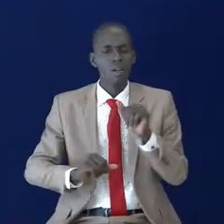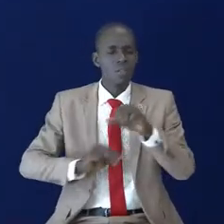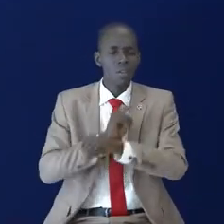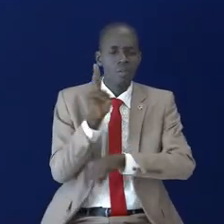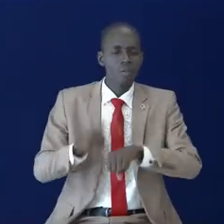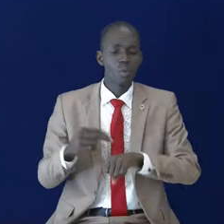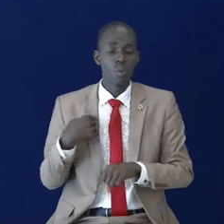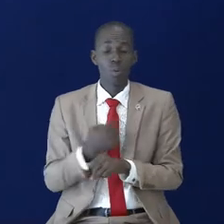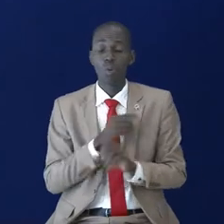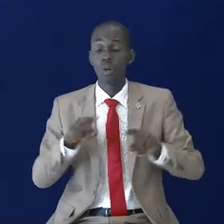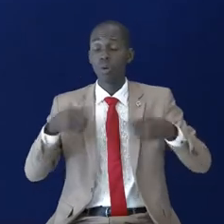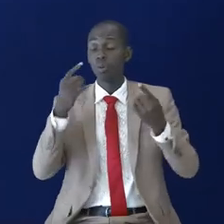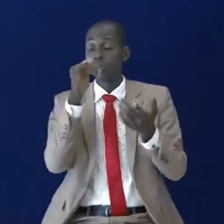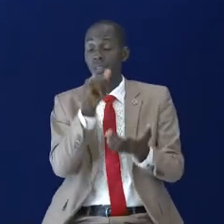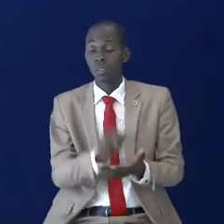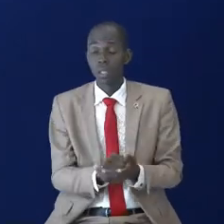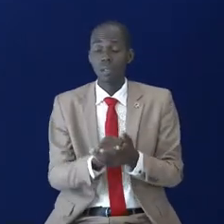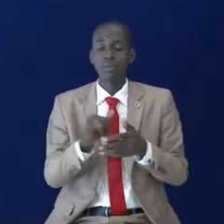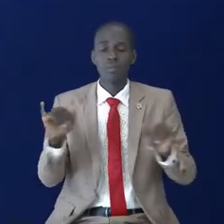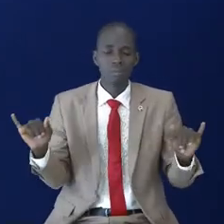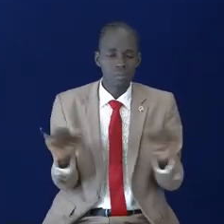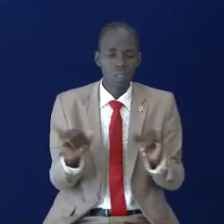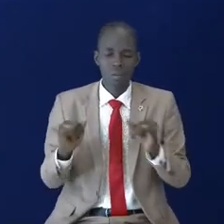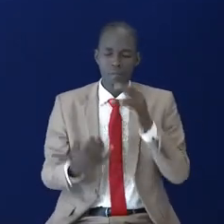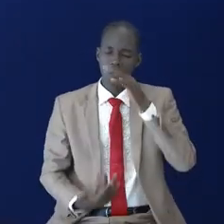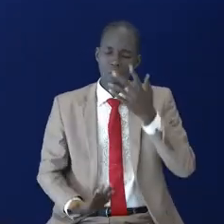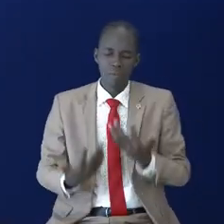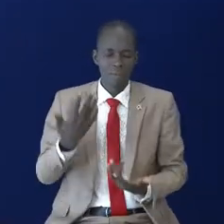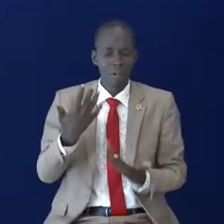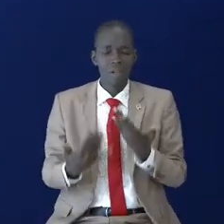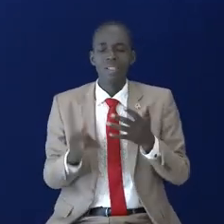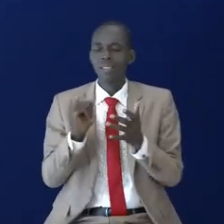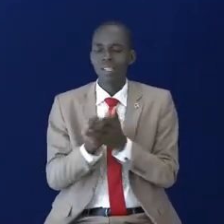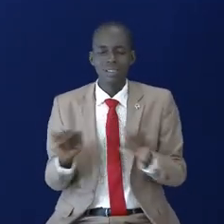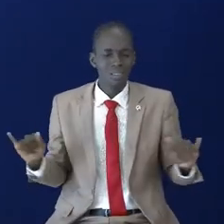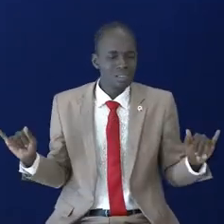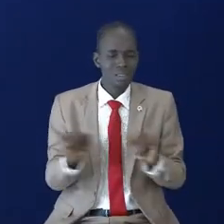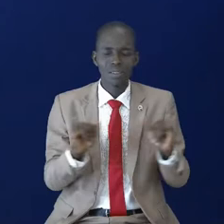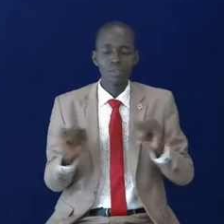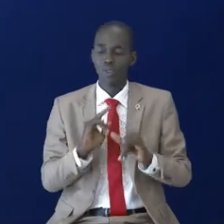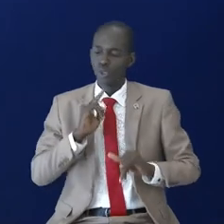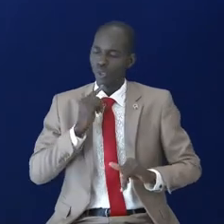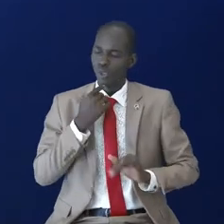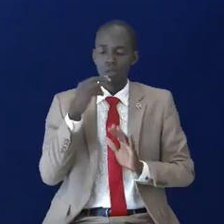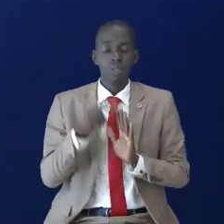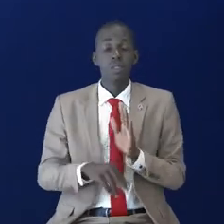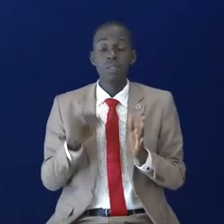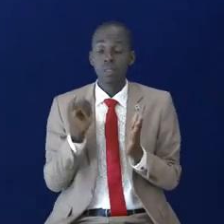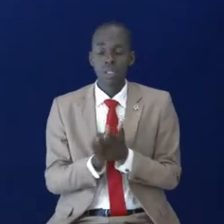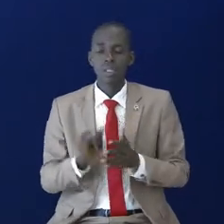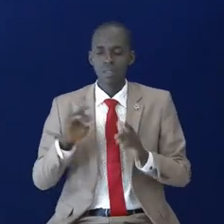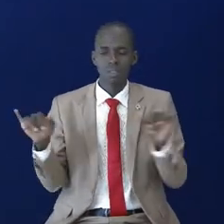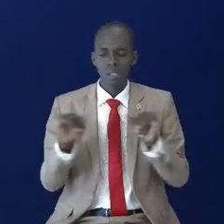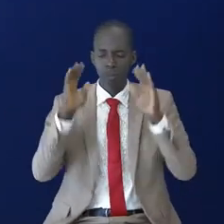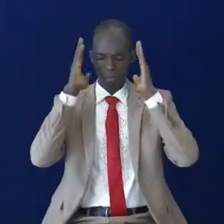go, that same fire, and that same fervency, and that same focus